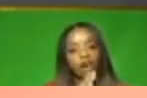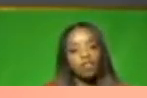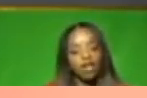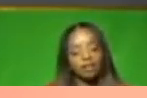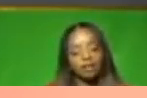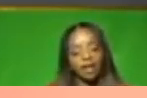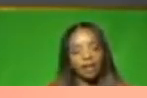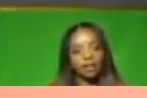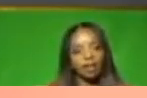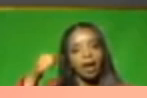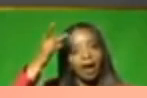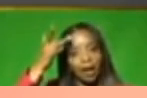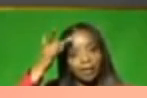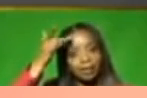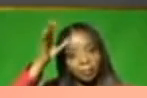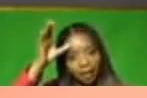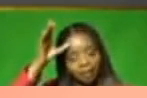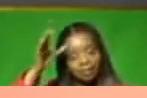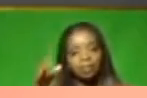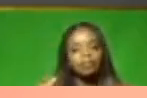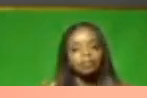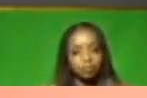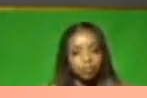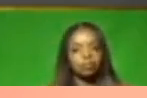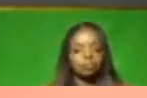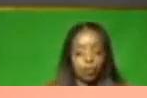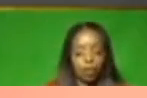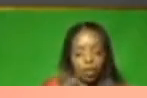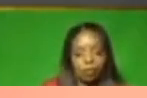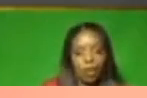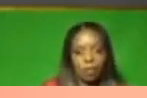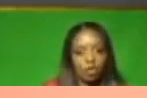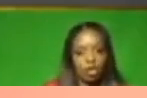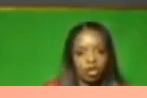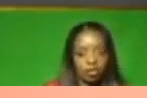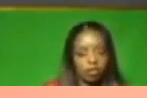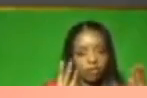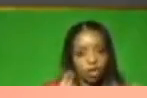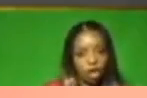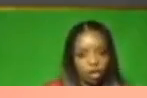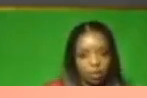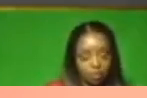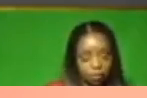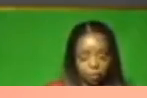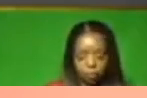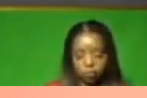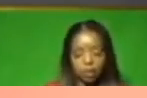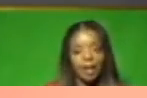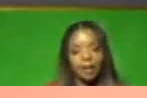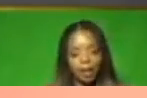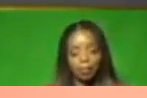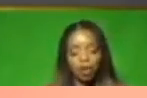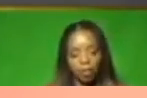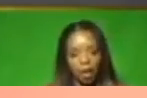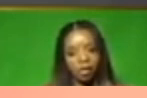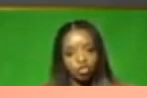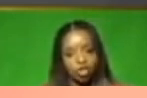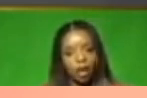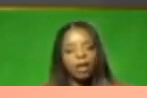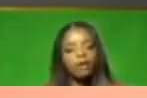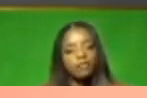and skills to improve the preparation, the financing, and the implementation of